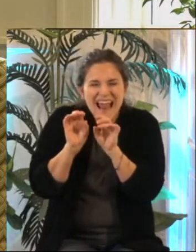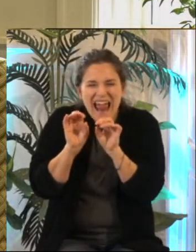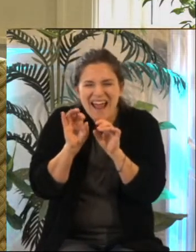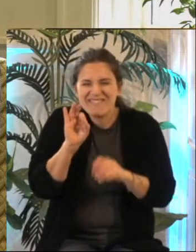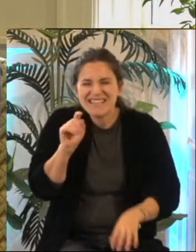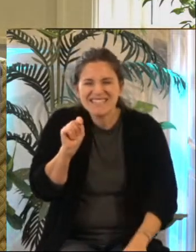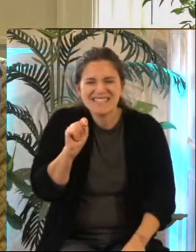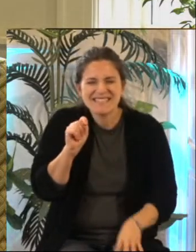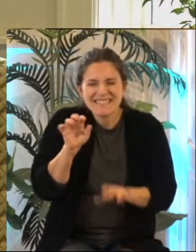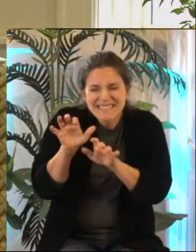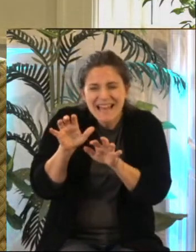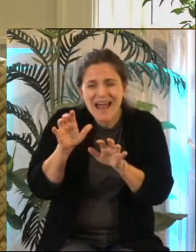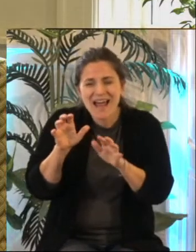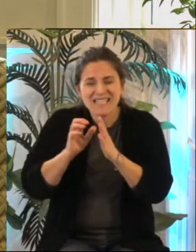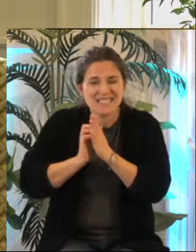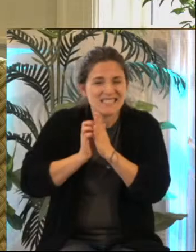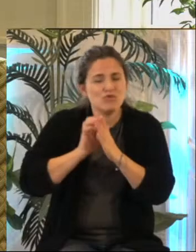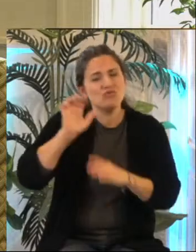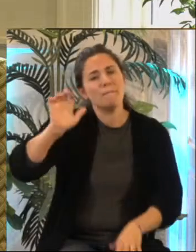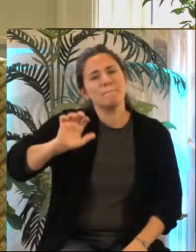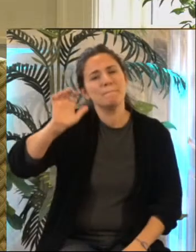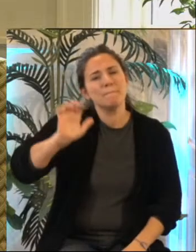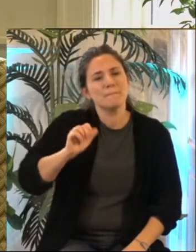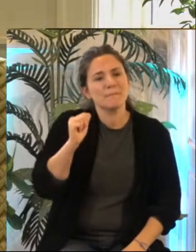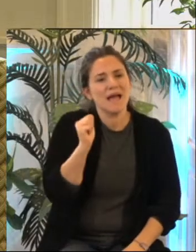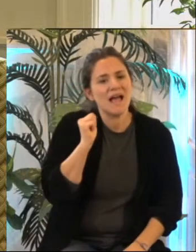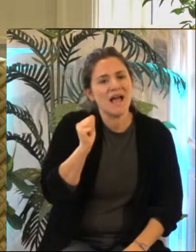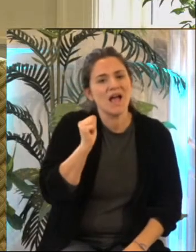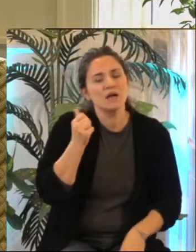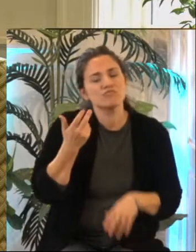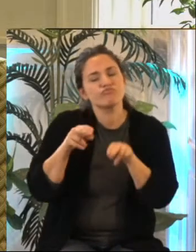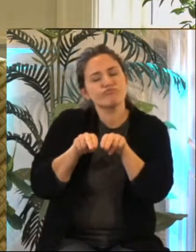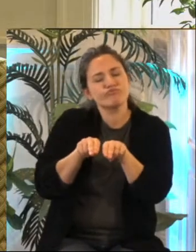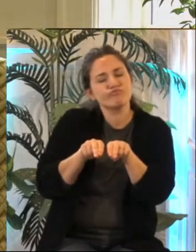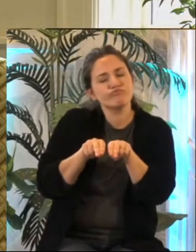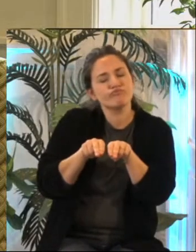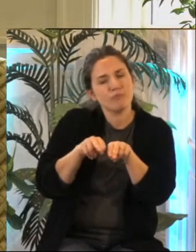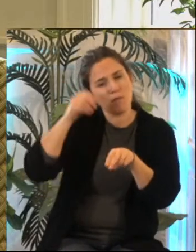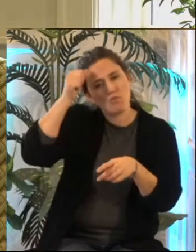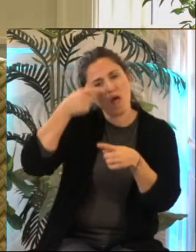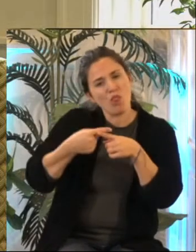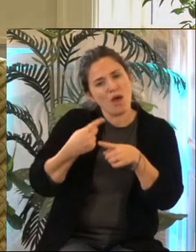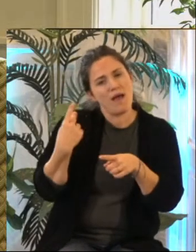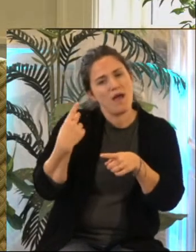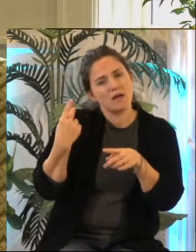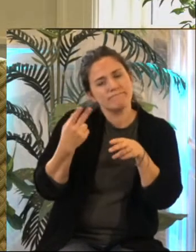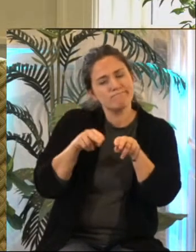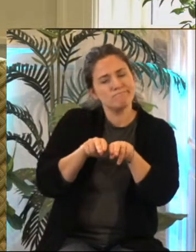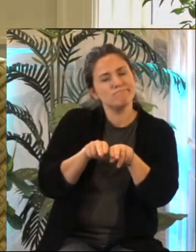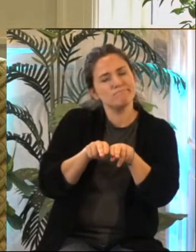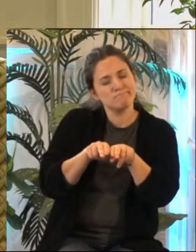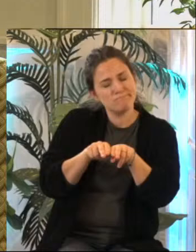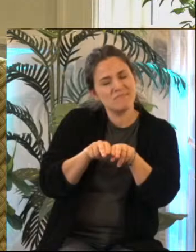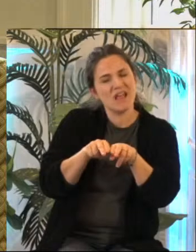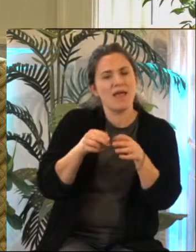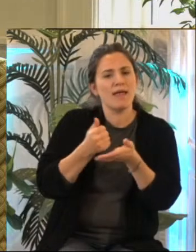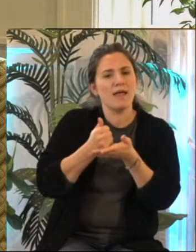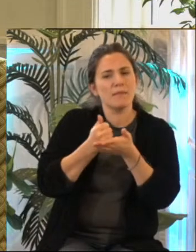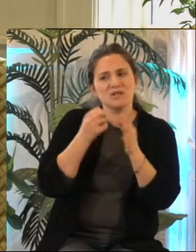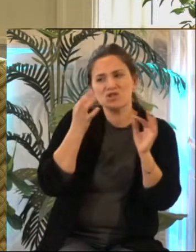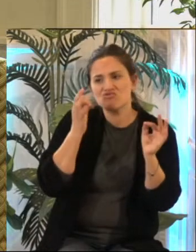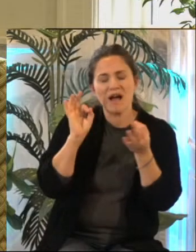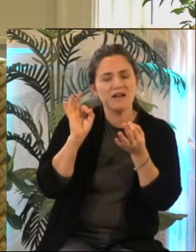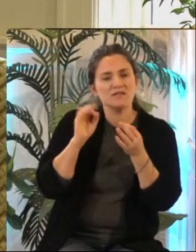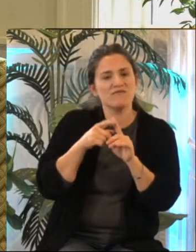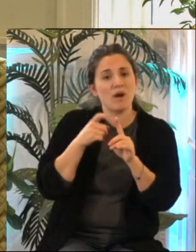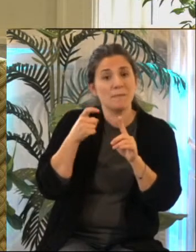feet, and we rub each other's back, and we found ways to soothe each other and to distract ourselves